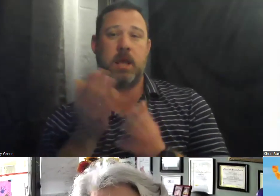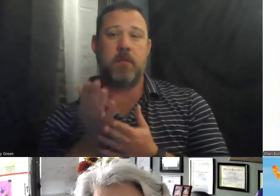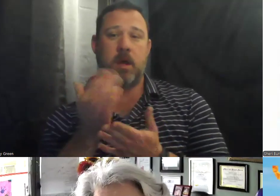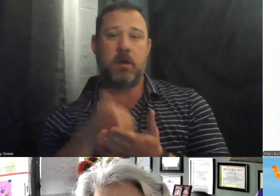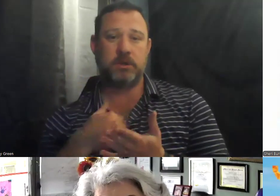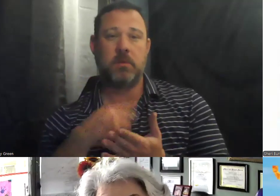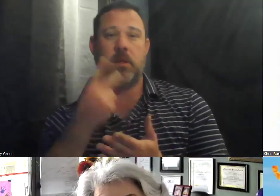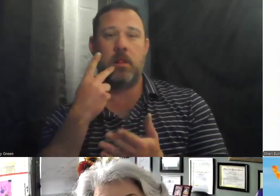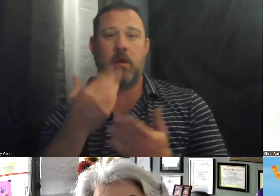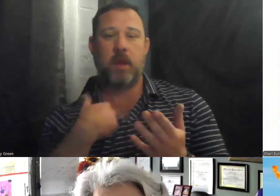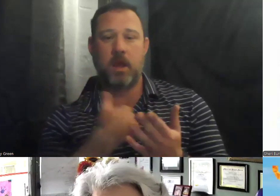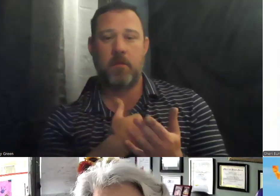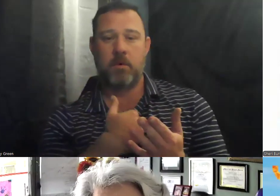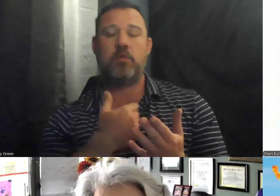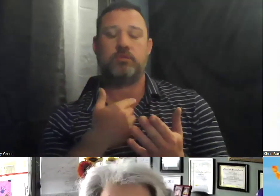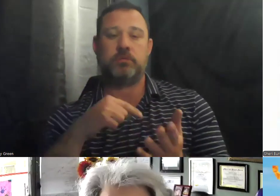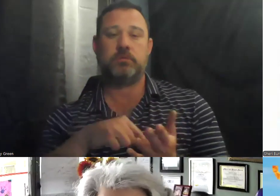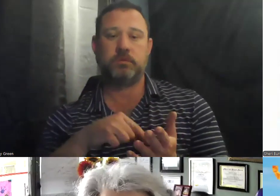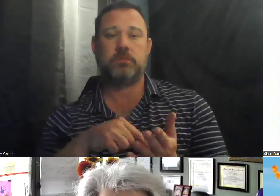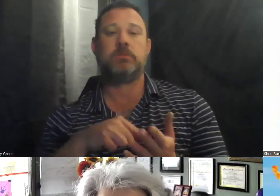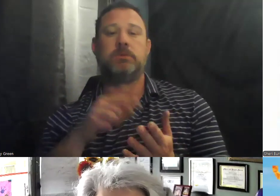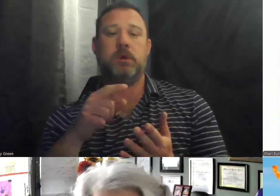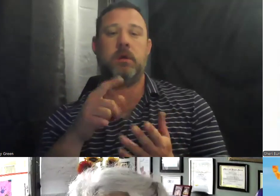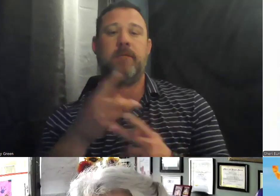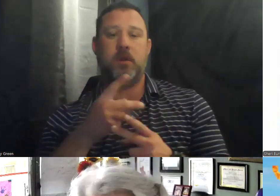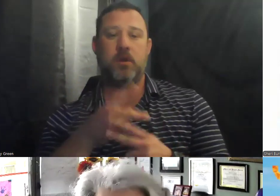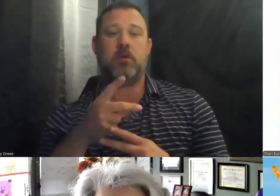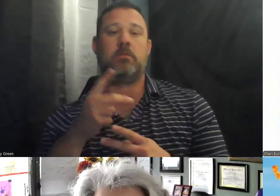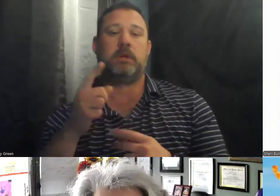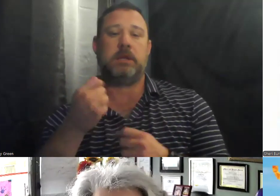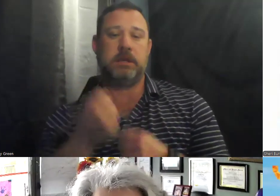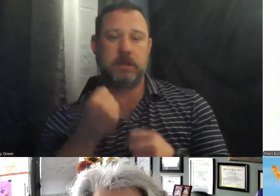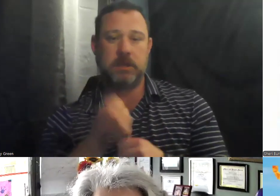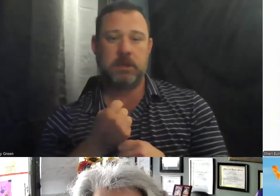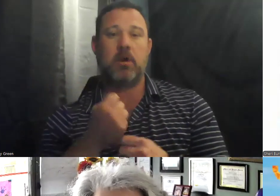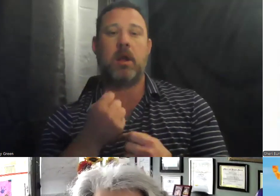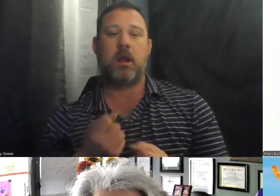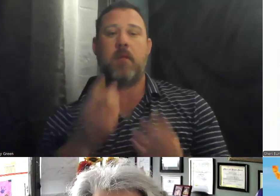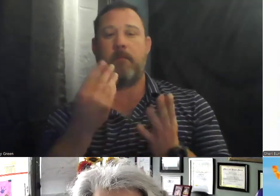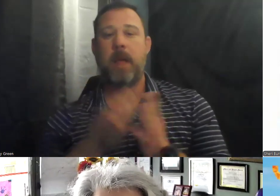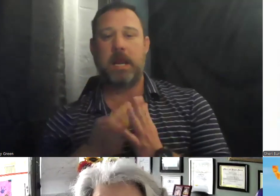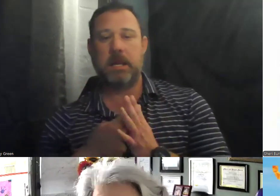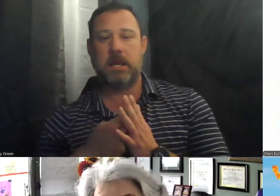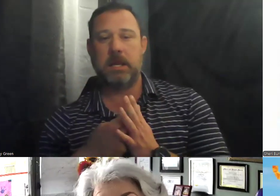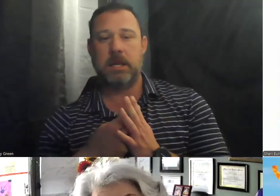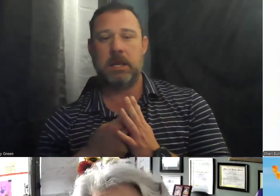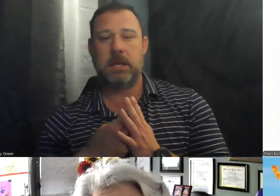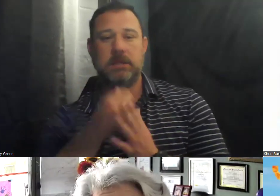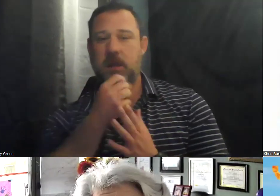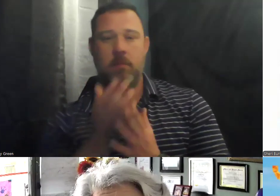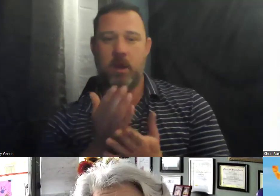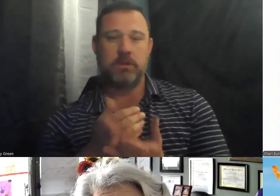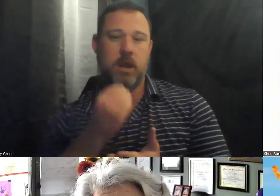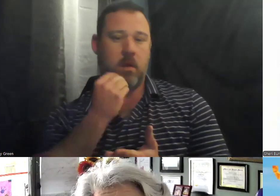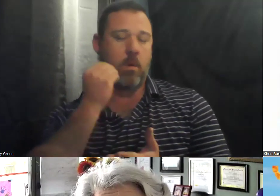at numbers on a piece of paper that are calculated in the context of a year and spending money. It's not the way we do budgeting at